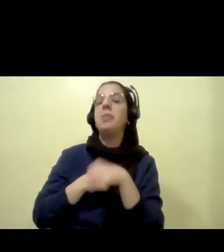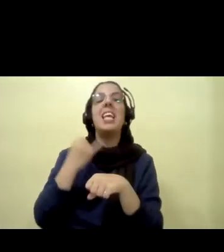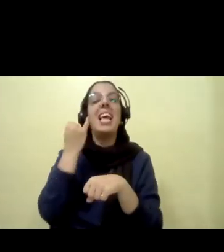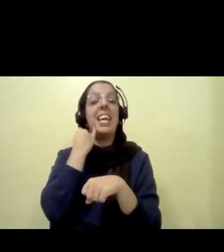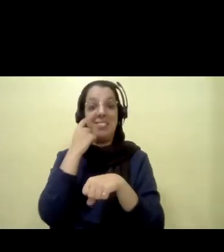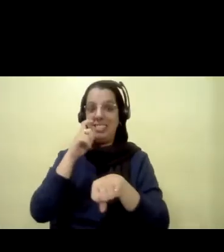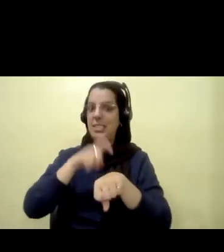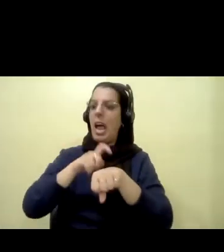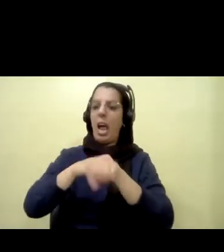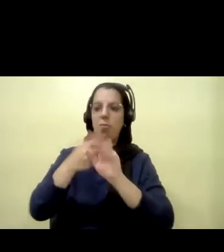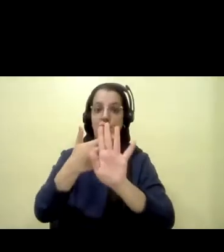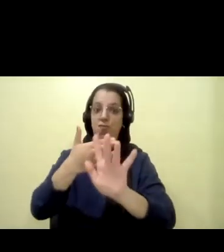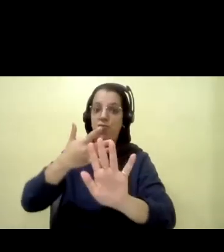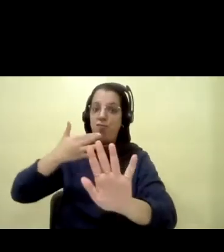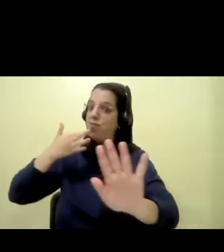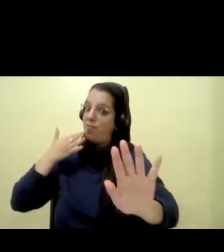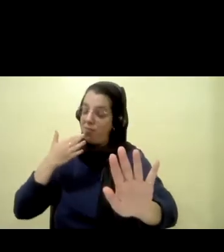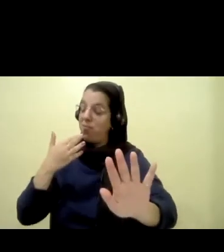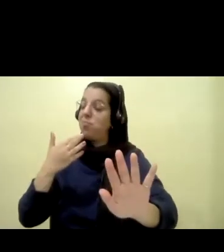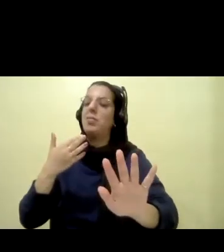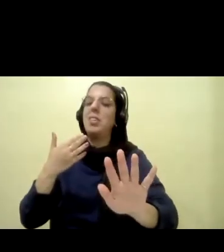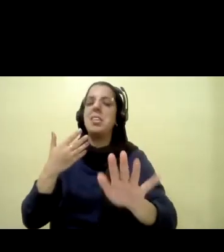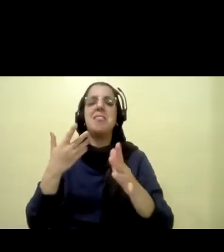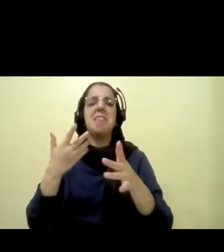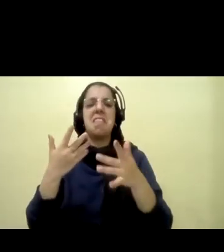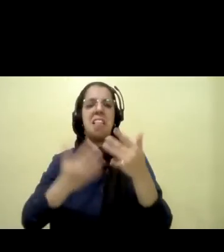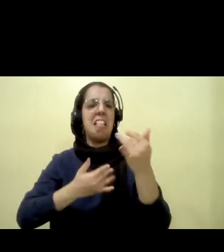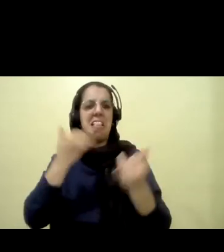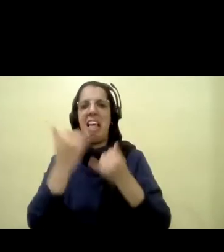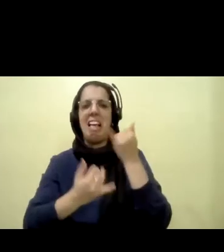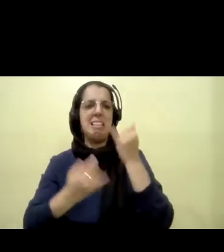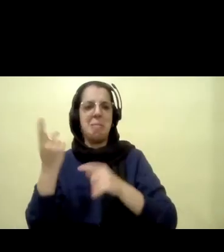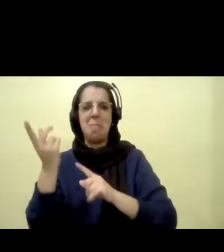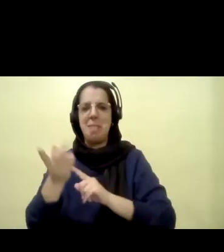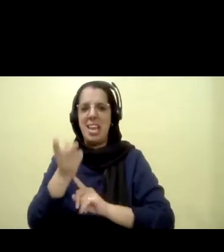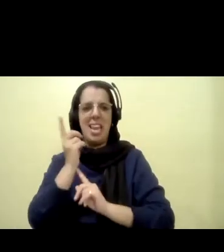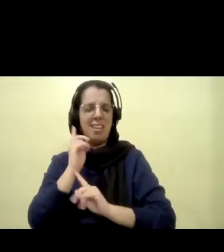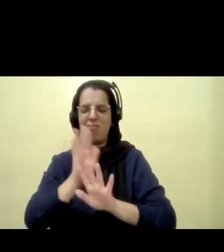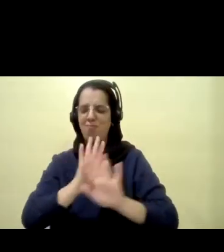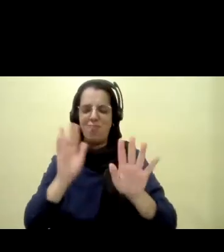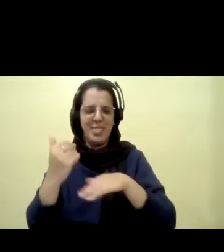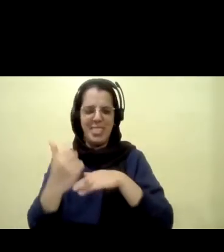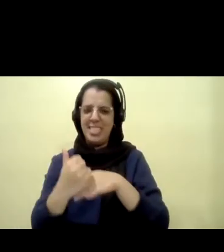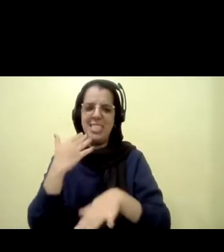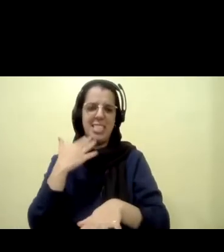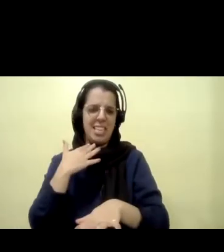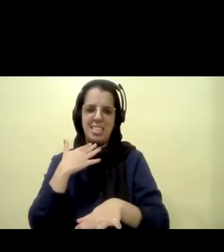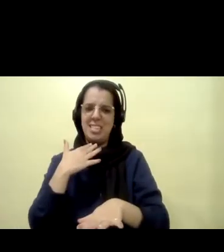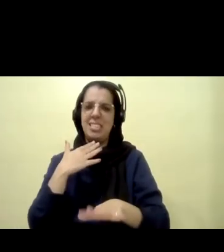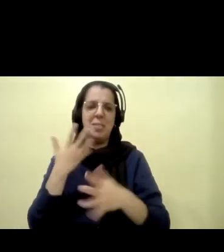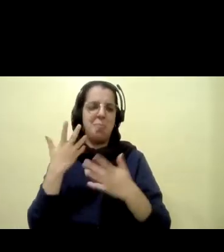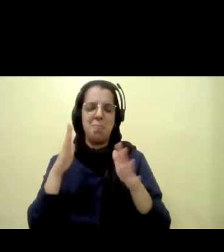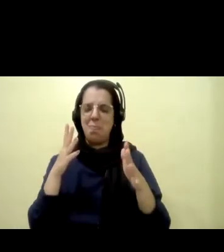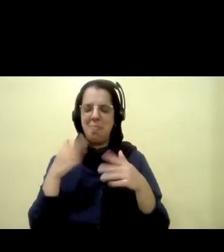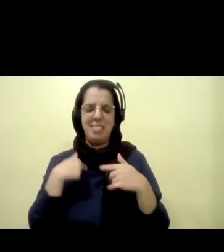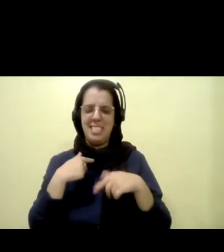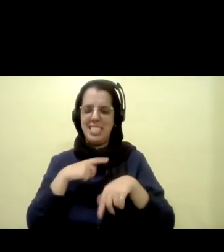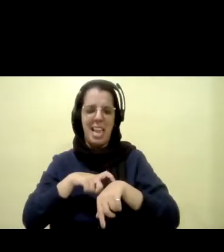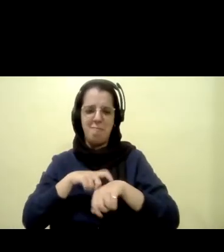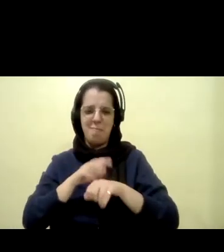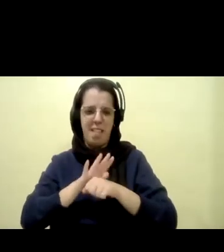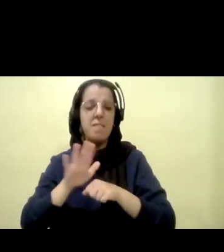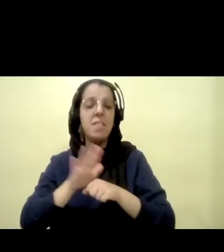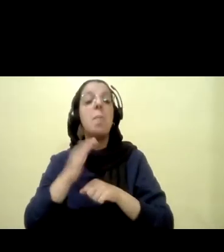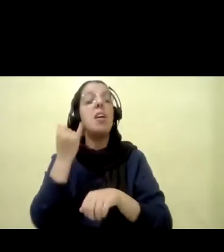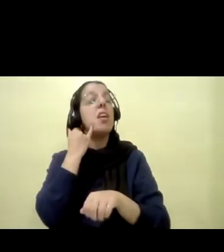time, like don't send it to me on the morning of the deadline. I probably will have a difficult time getting to it, but if you can